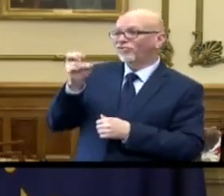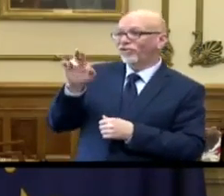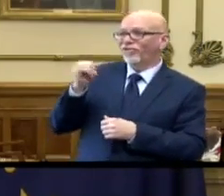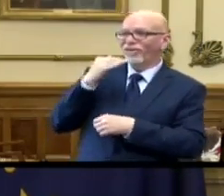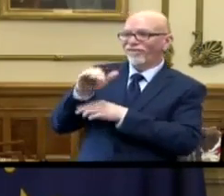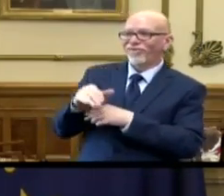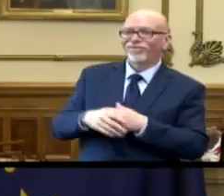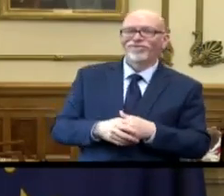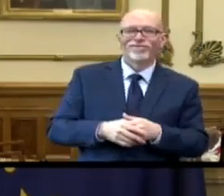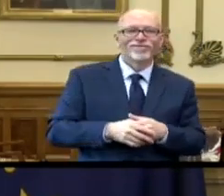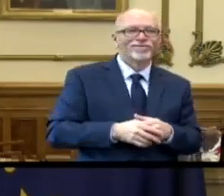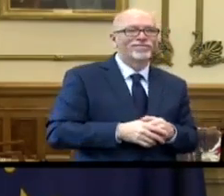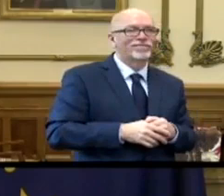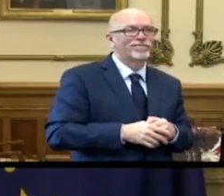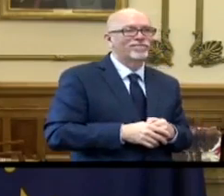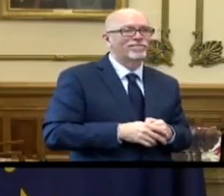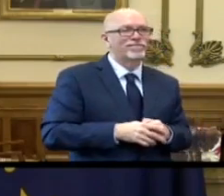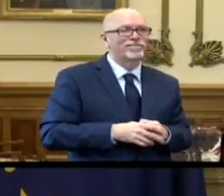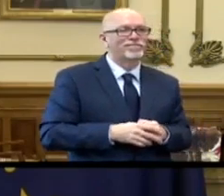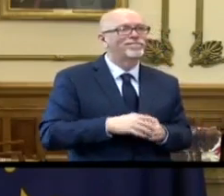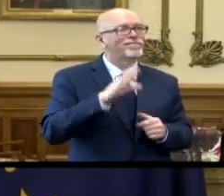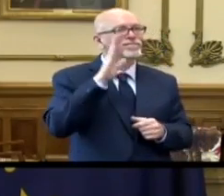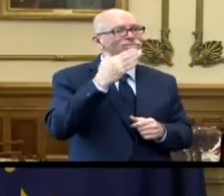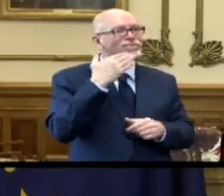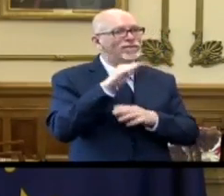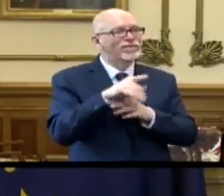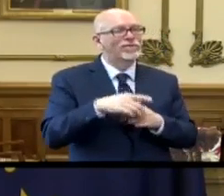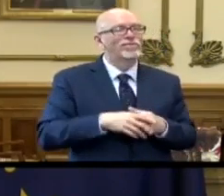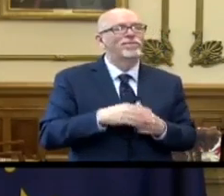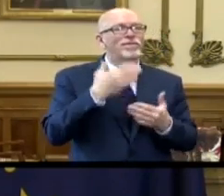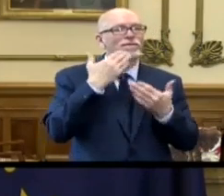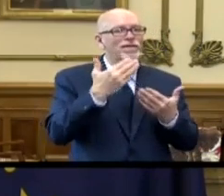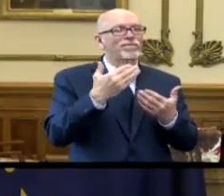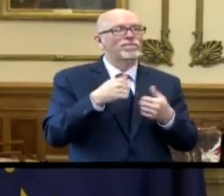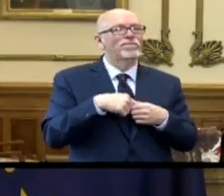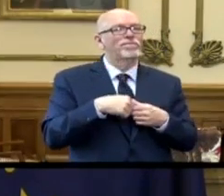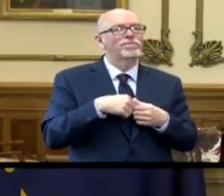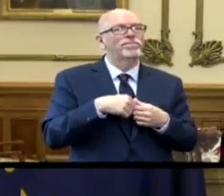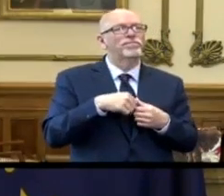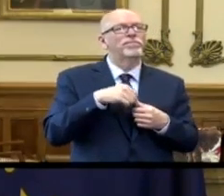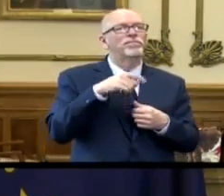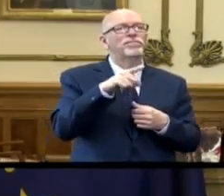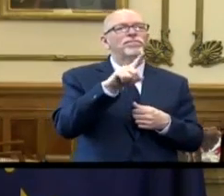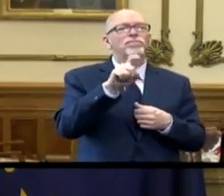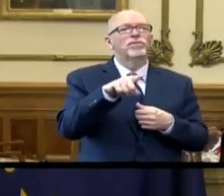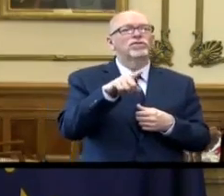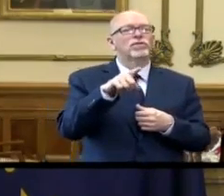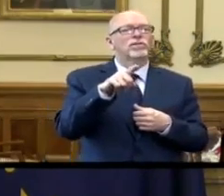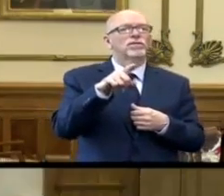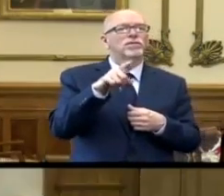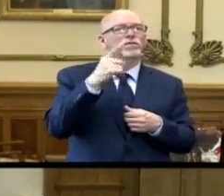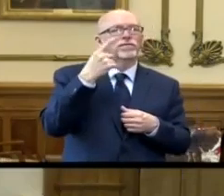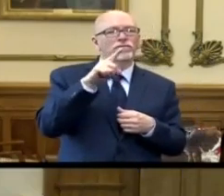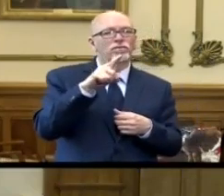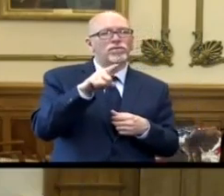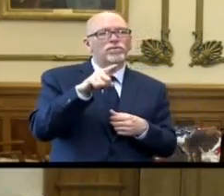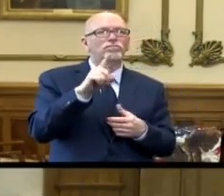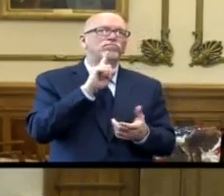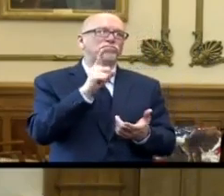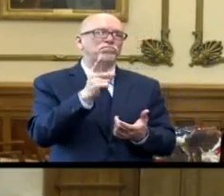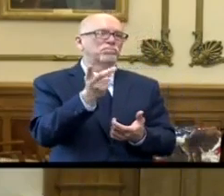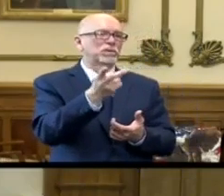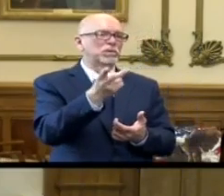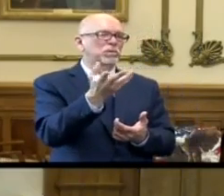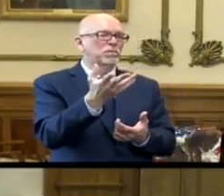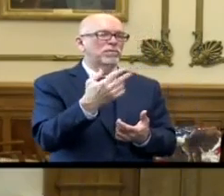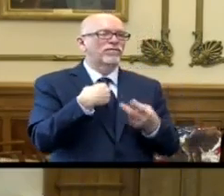Good afternoon. Hello. Good afternoon. Thank you. This question is for, well, I guess for either